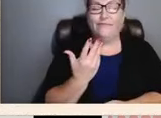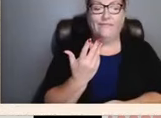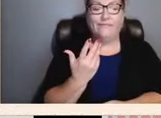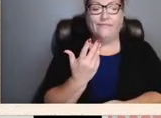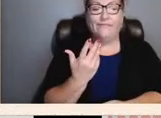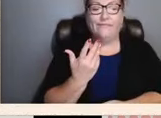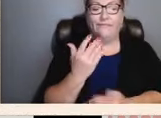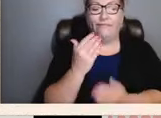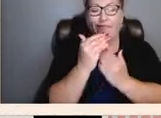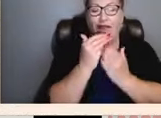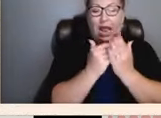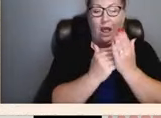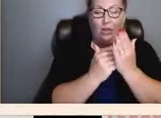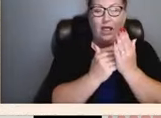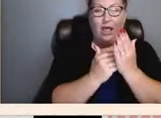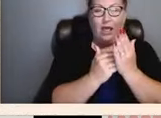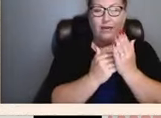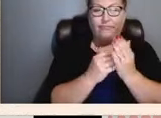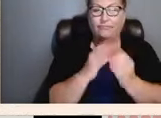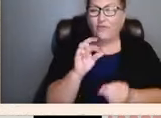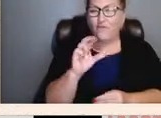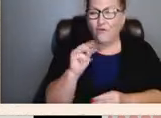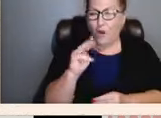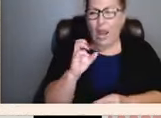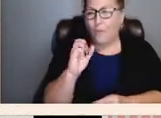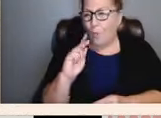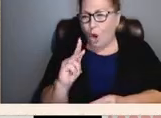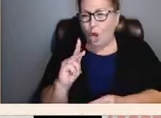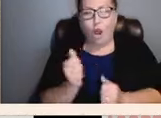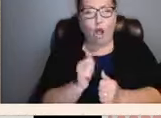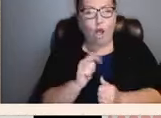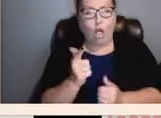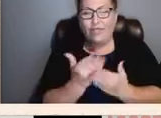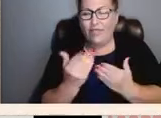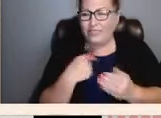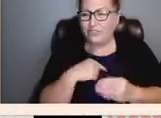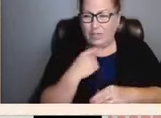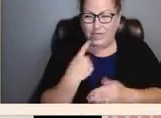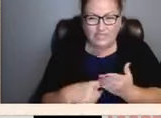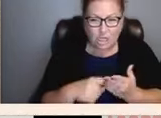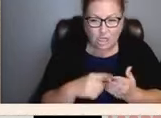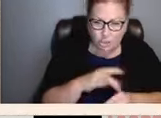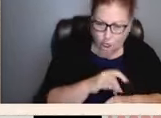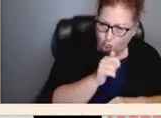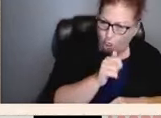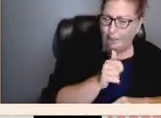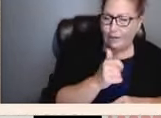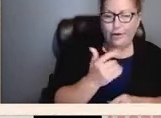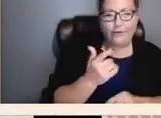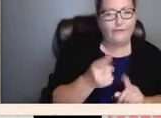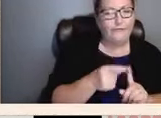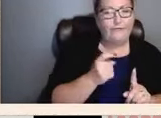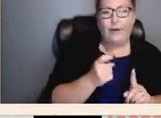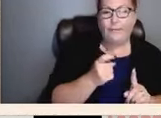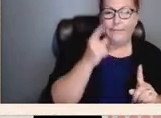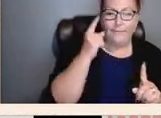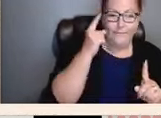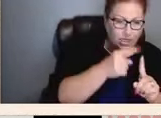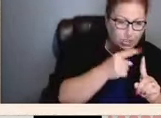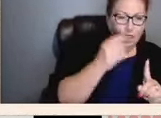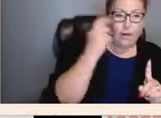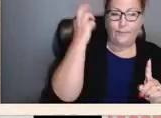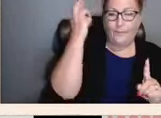a framework of all of the things we discussed earlier, from mission, purpose,